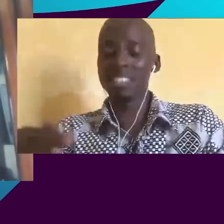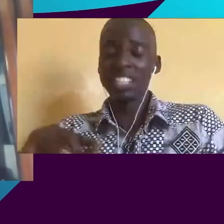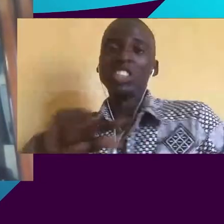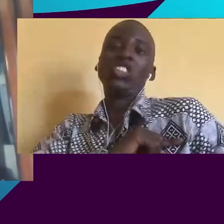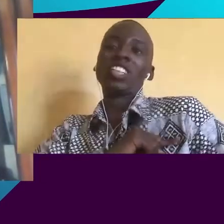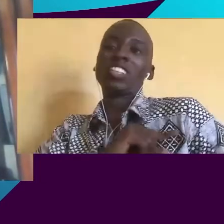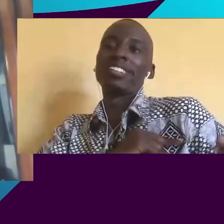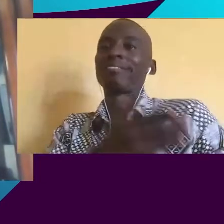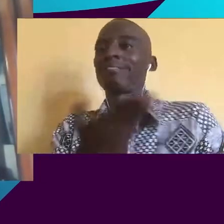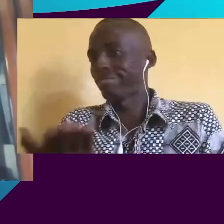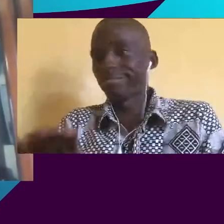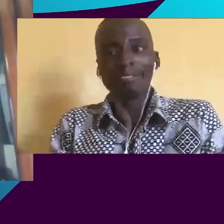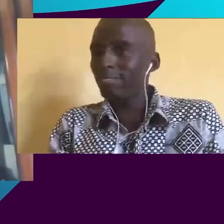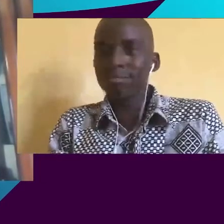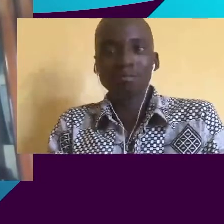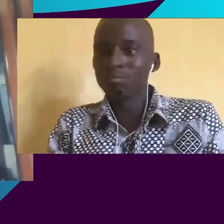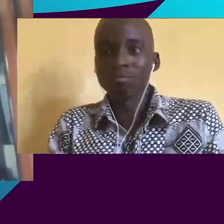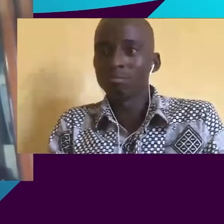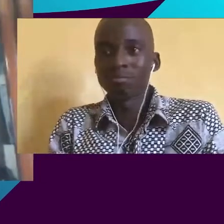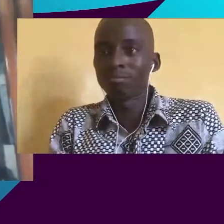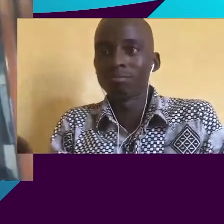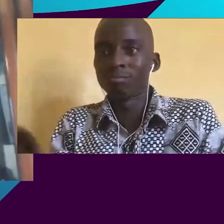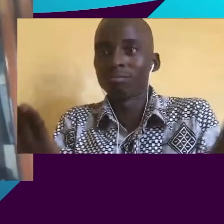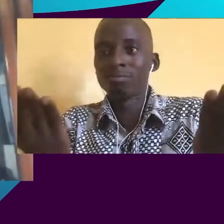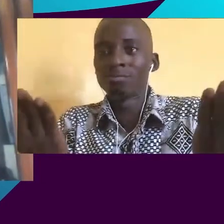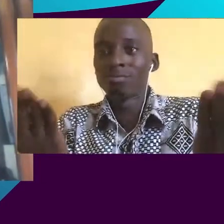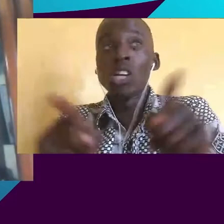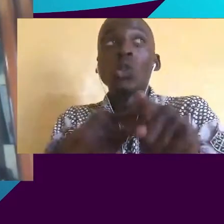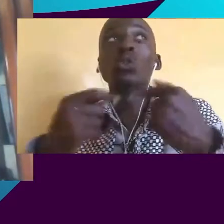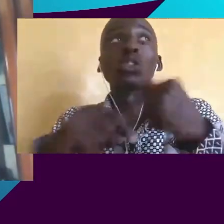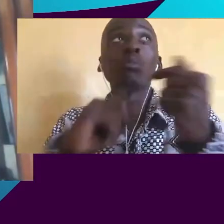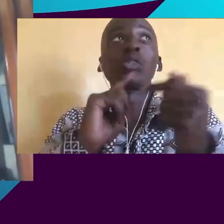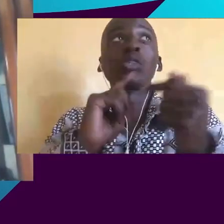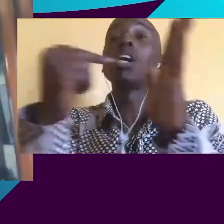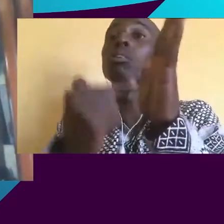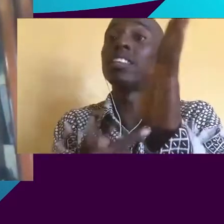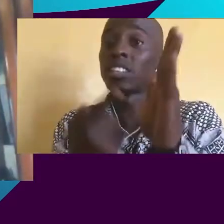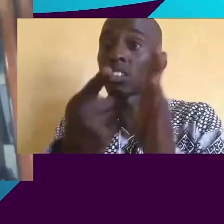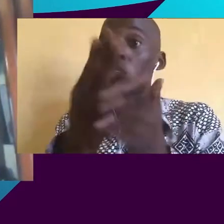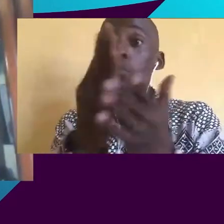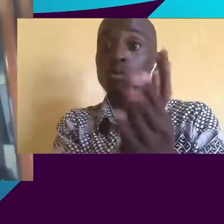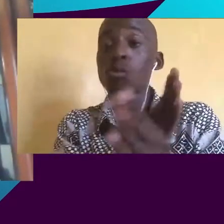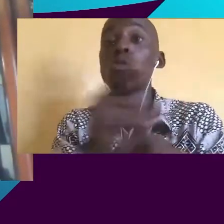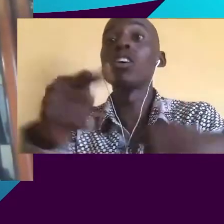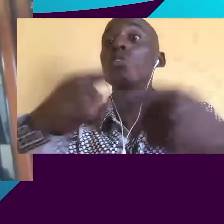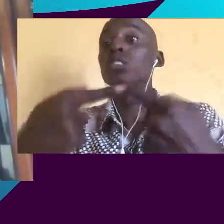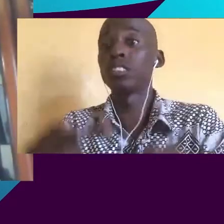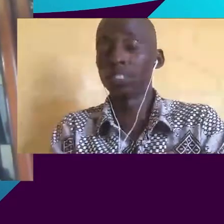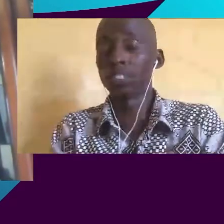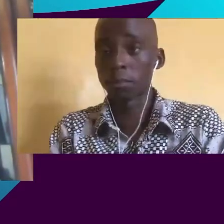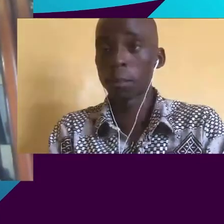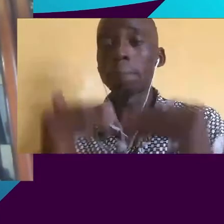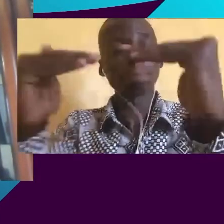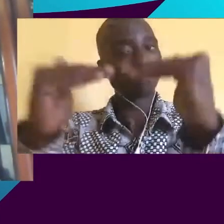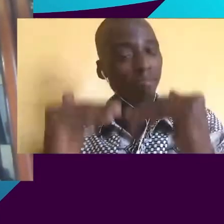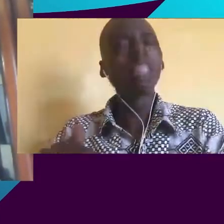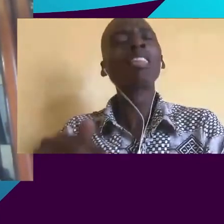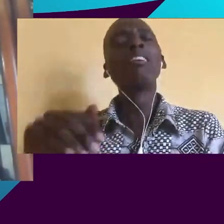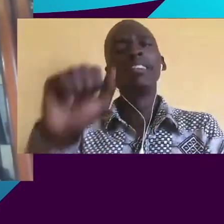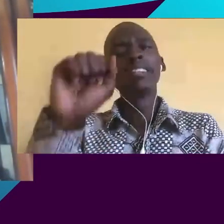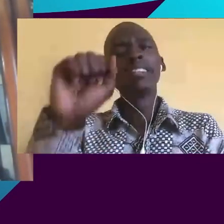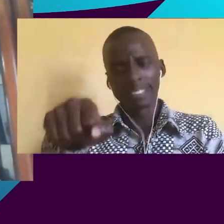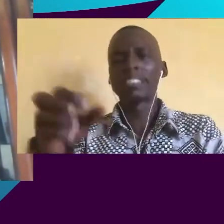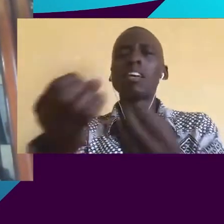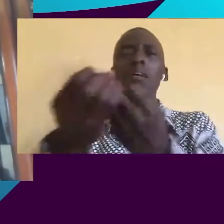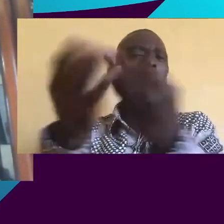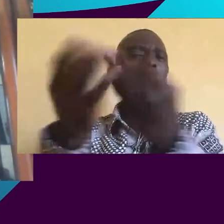So I also wanted to make sure that I point out one out before we can go. And yes, there are so many other things that we